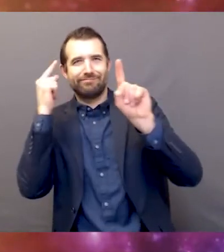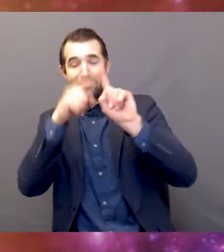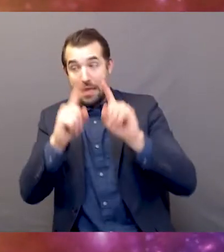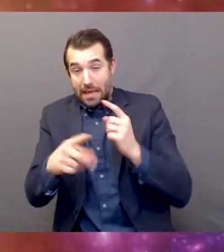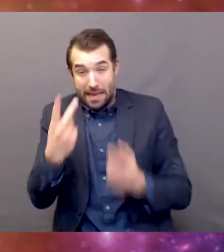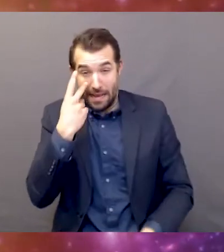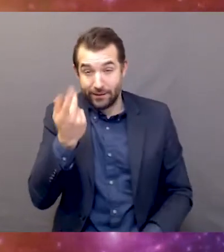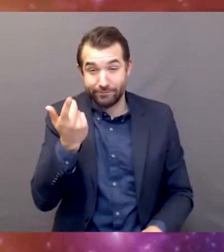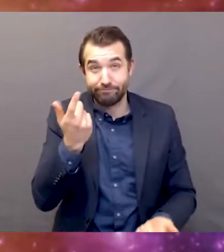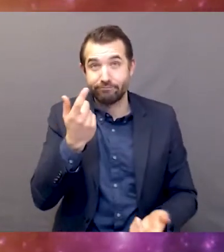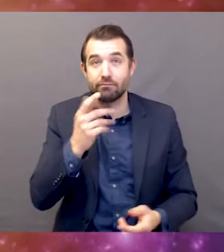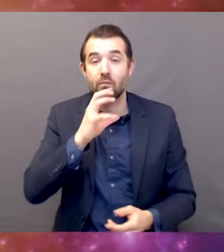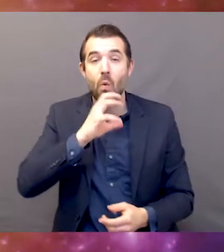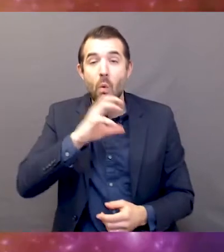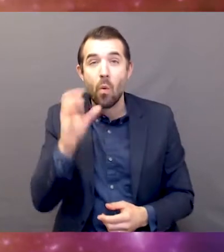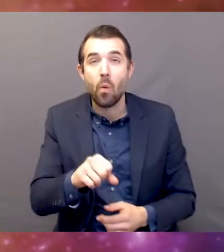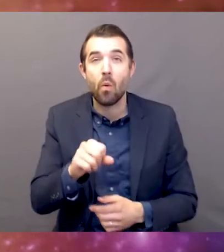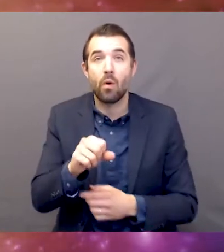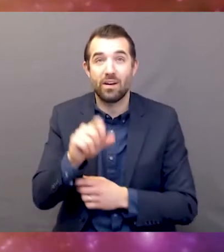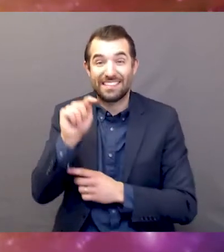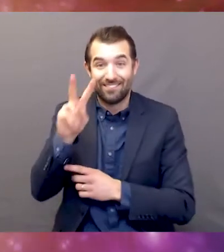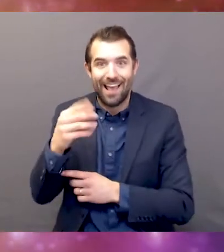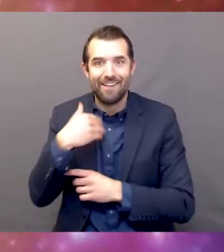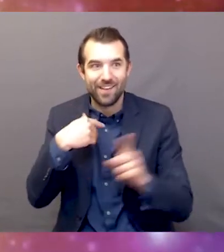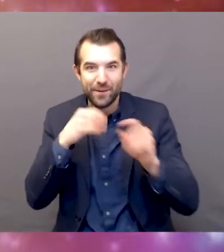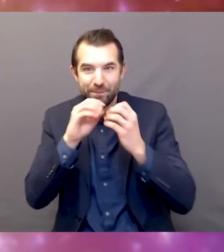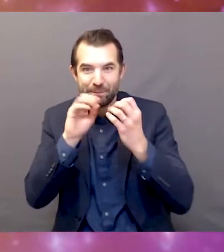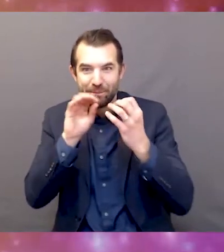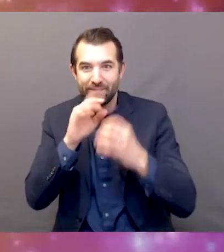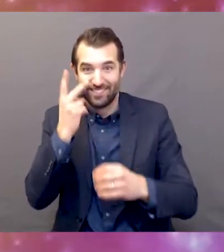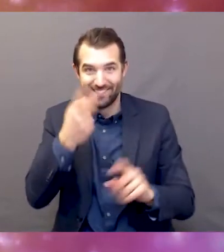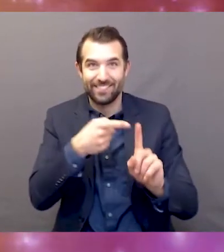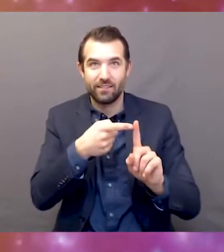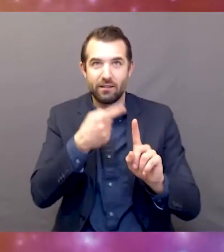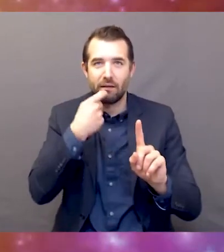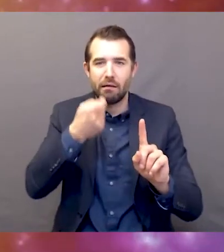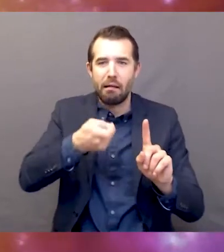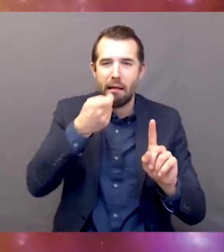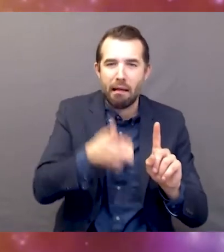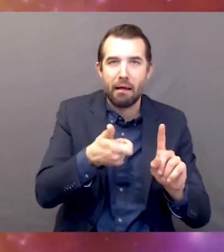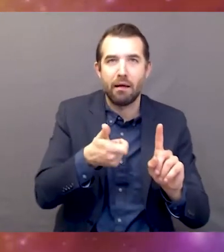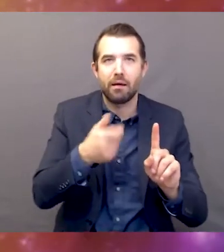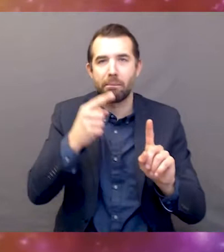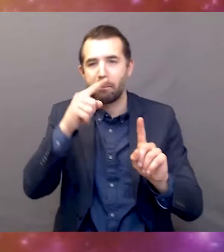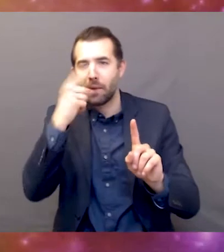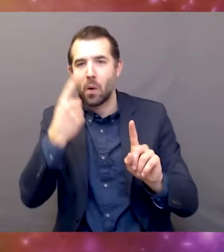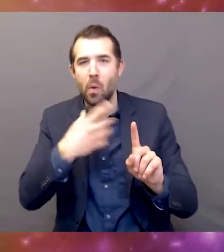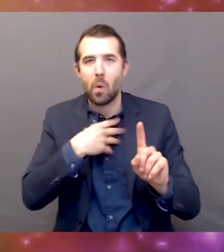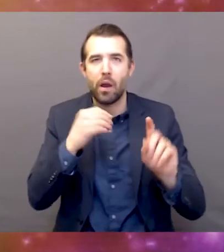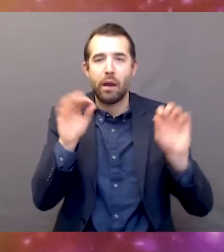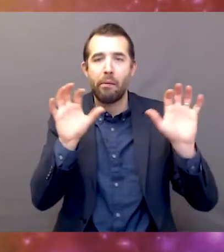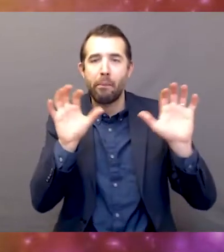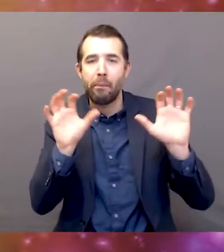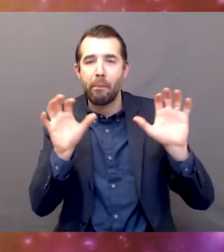from the early universe. In fact, 1% of the static on old TVs was from the cosmic microwave background photons, the